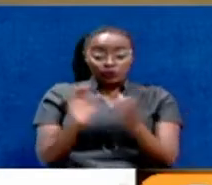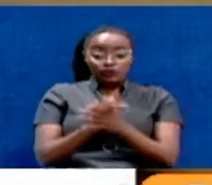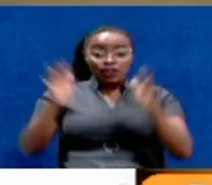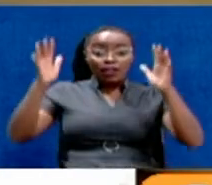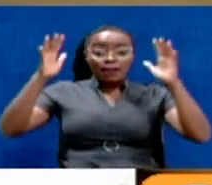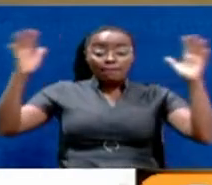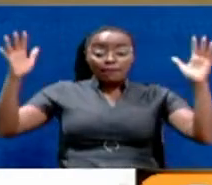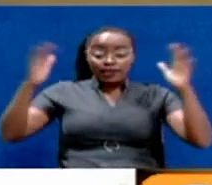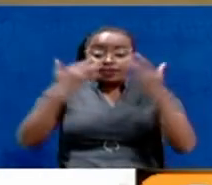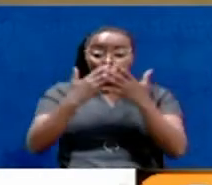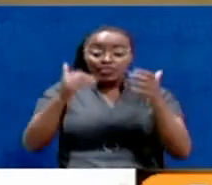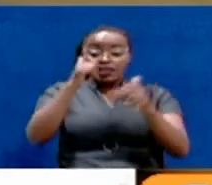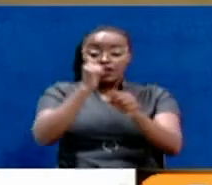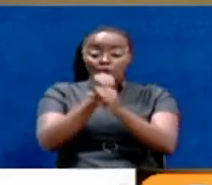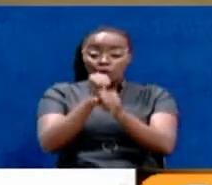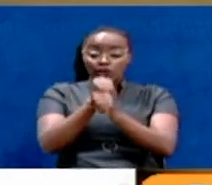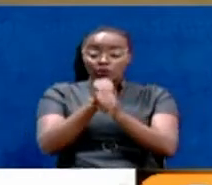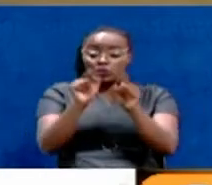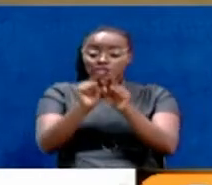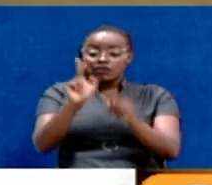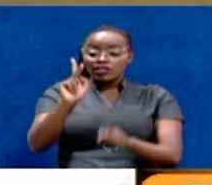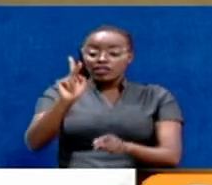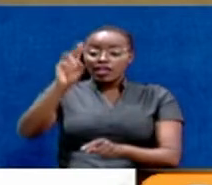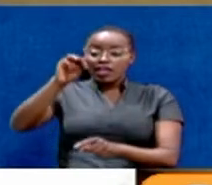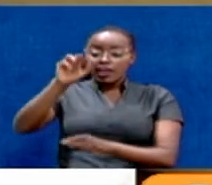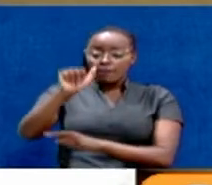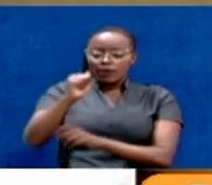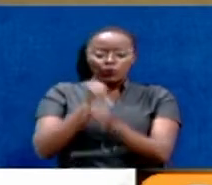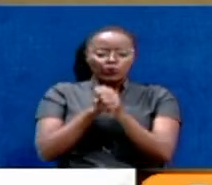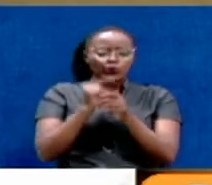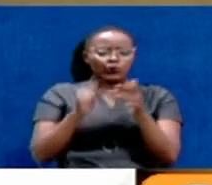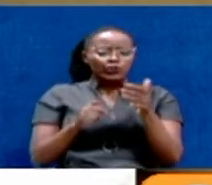thing that we do as KMA now, because initially